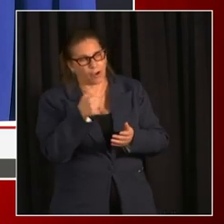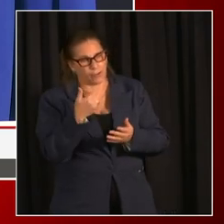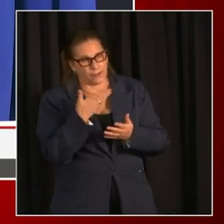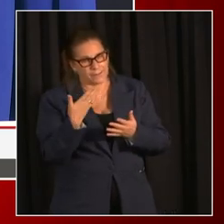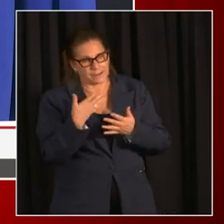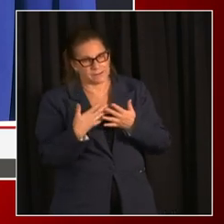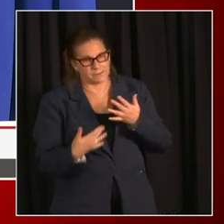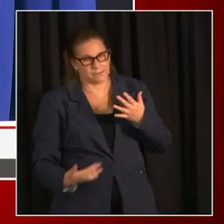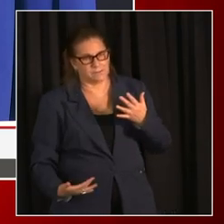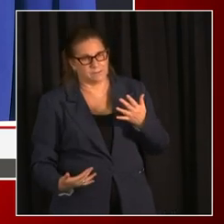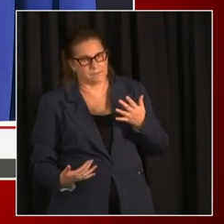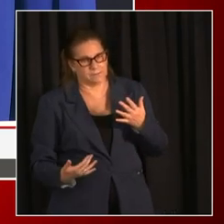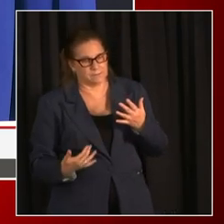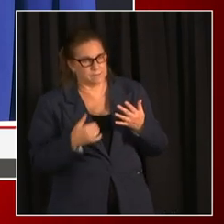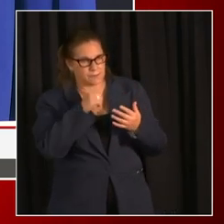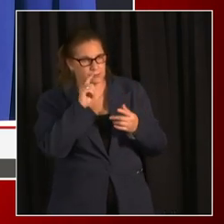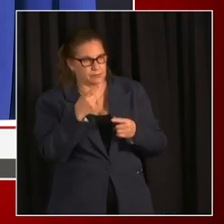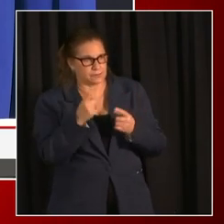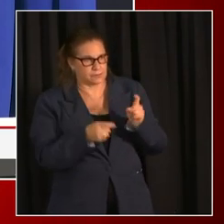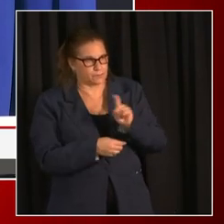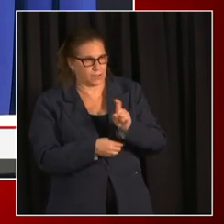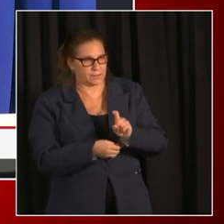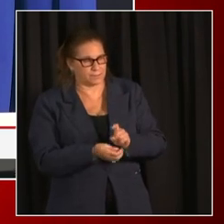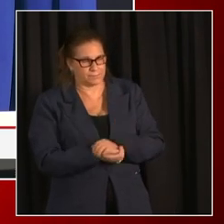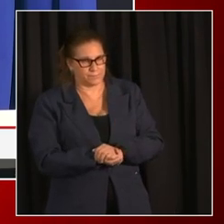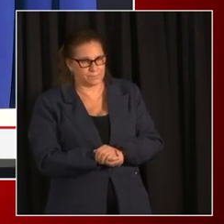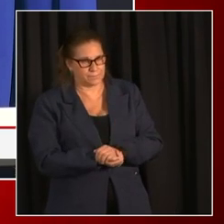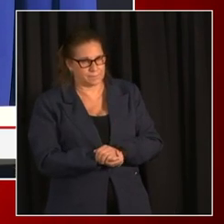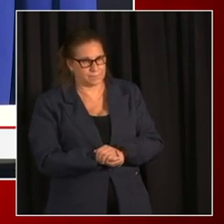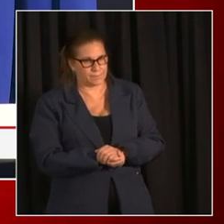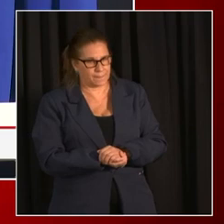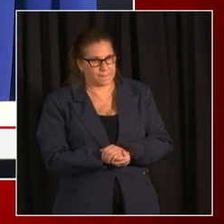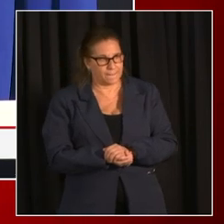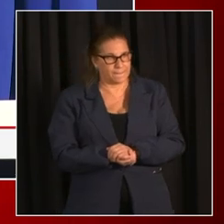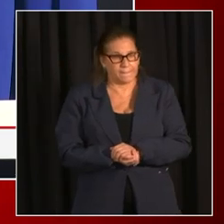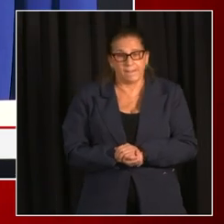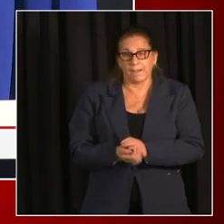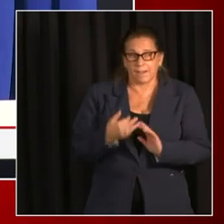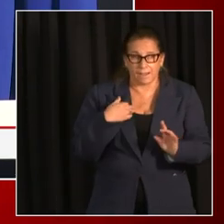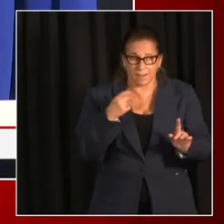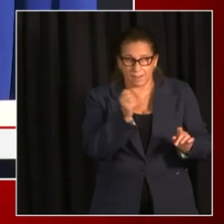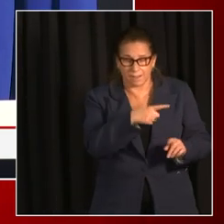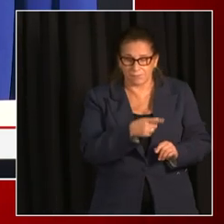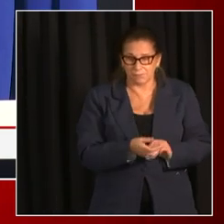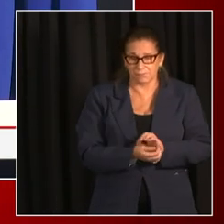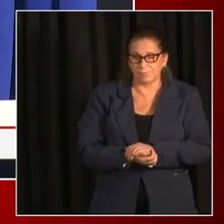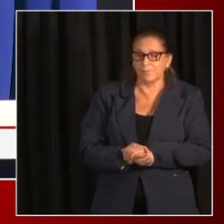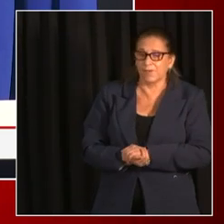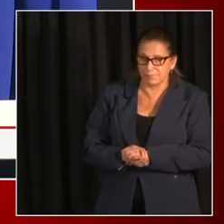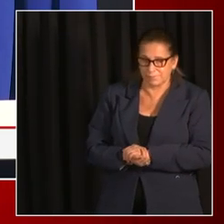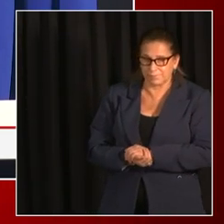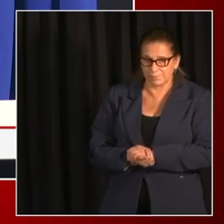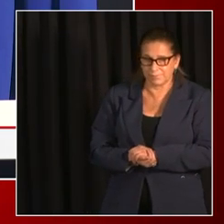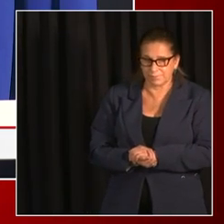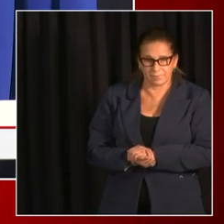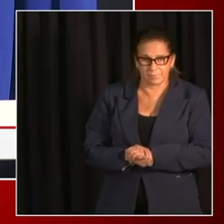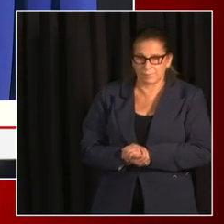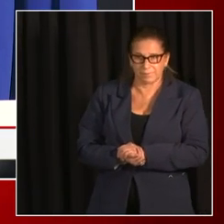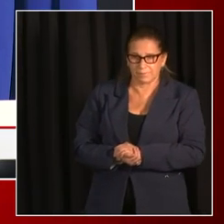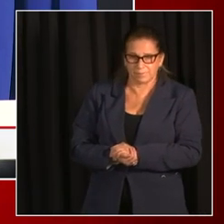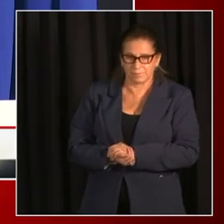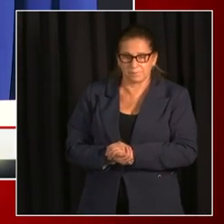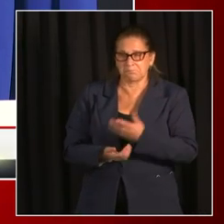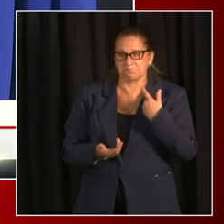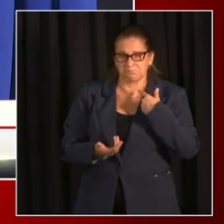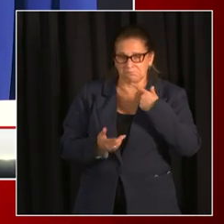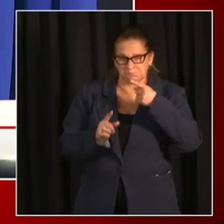were deployed that night is my first question. I have several. For that one, I want to get back to you because I'd want to be